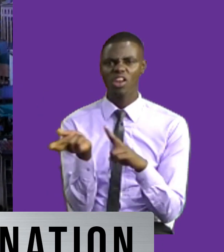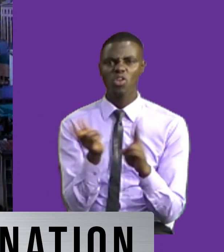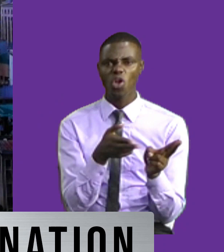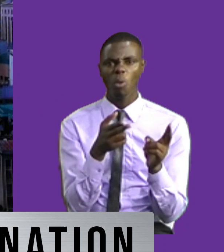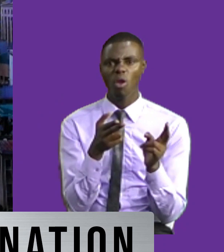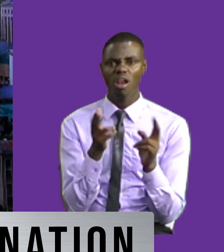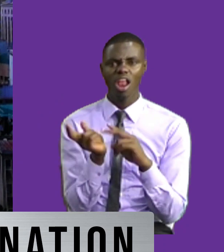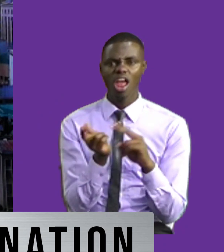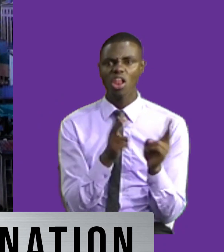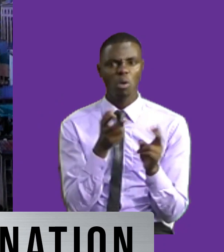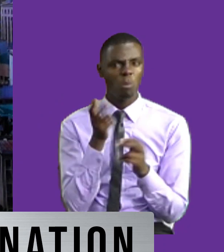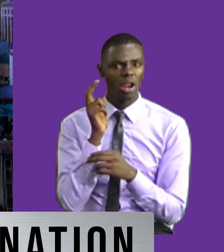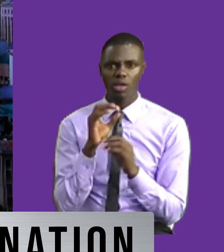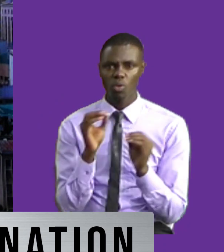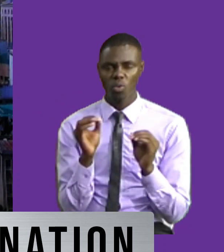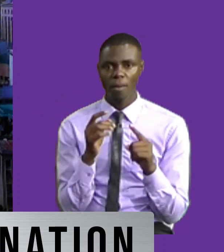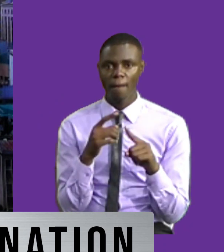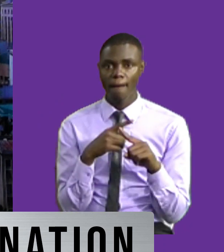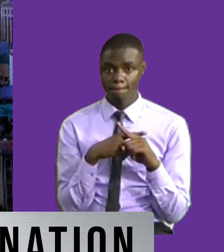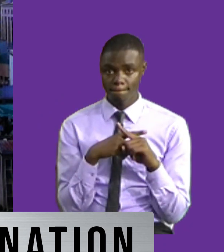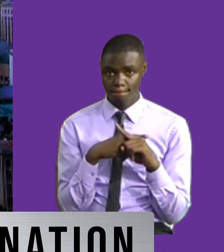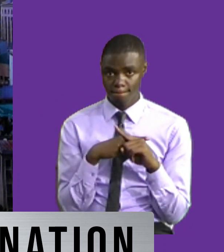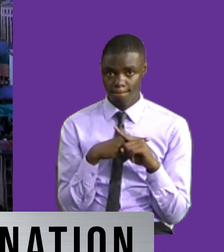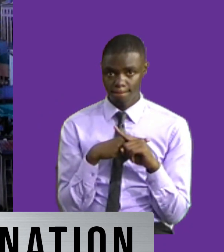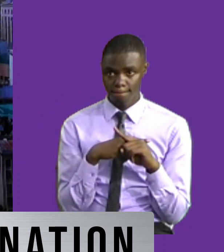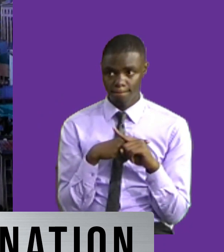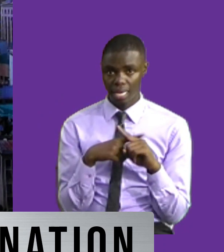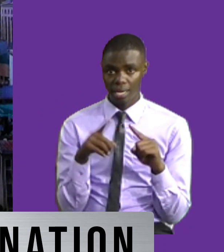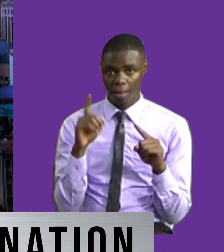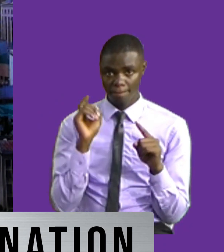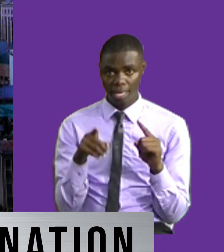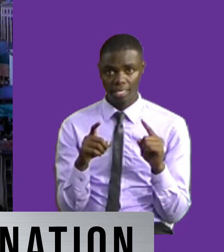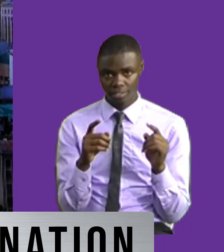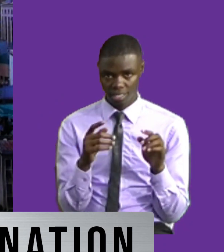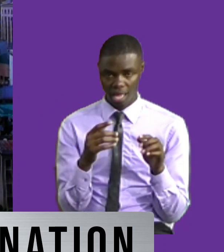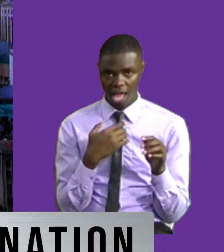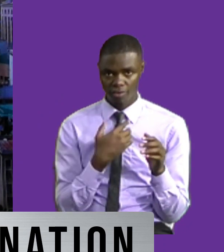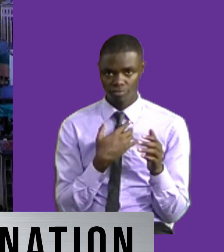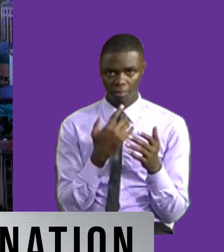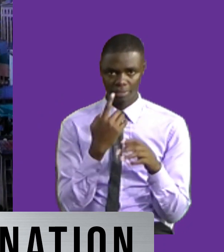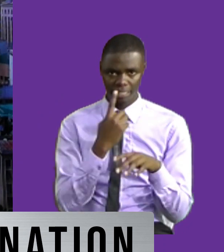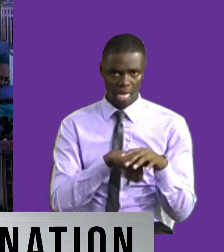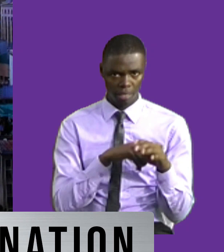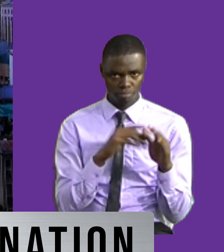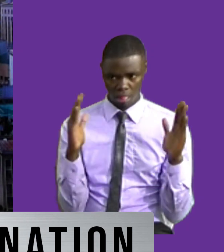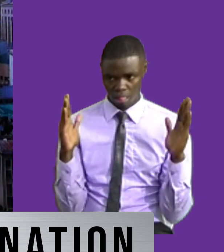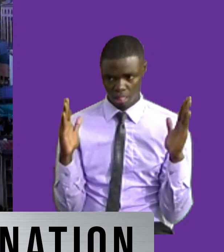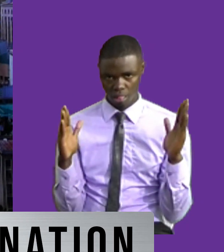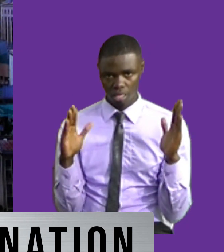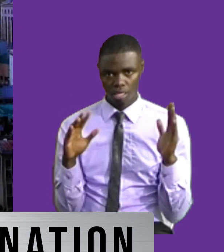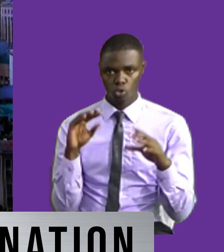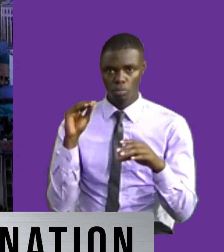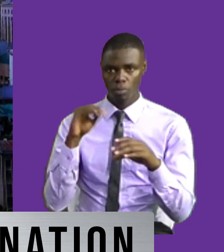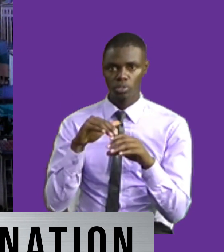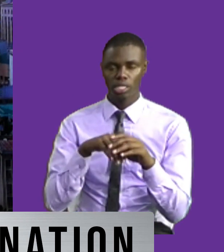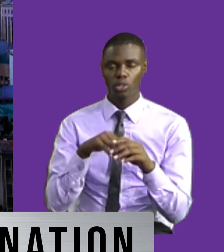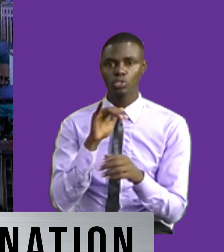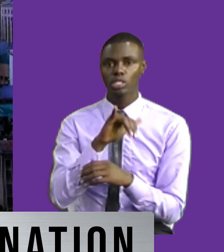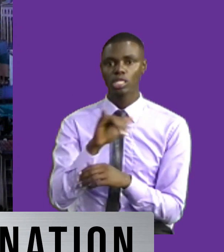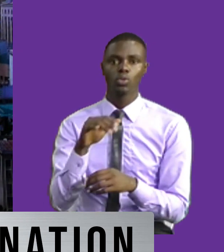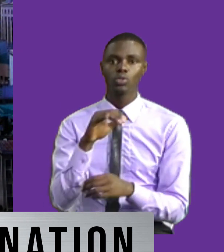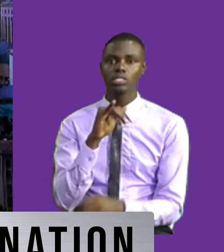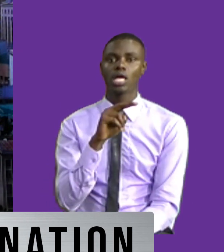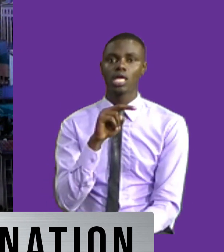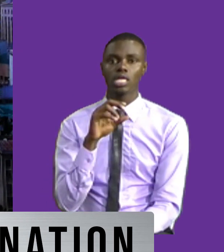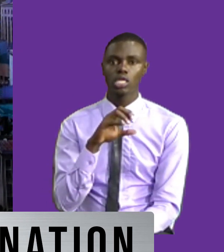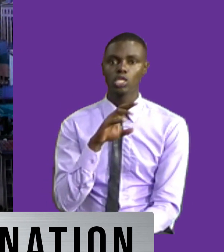been hatched in during a certain period of time for them to be put in those incubators. So you